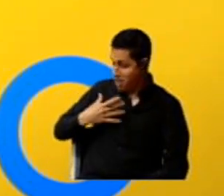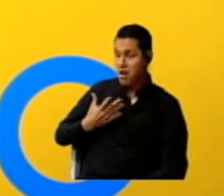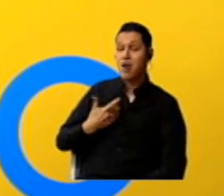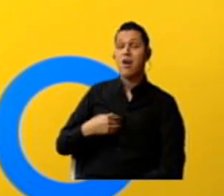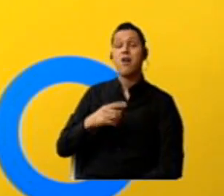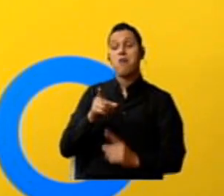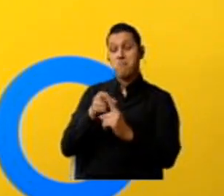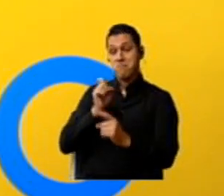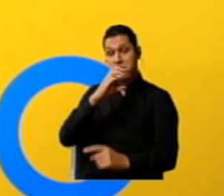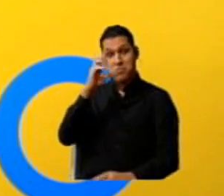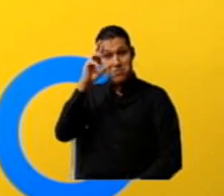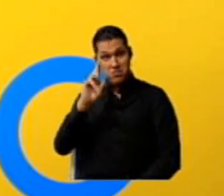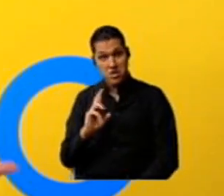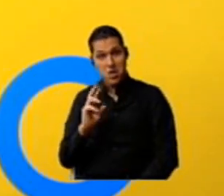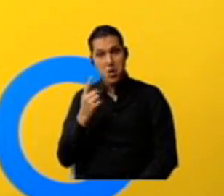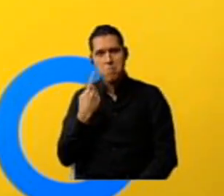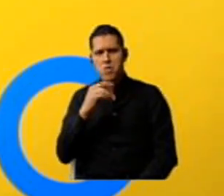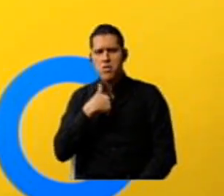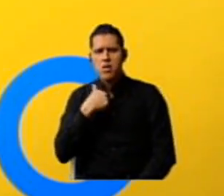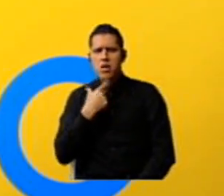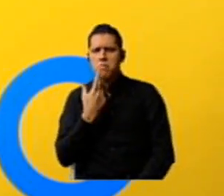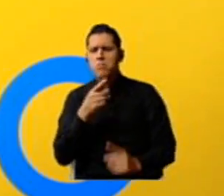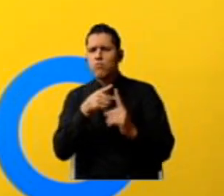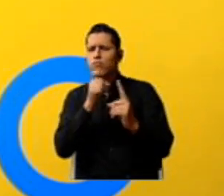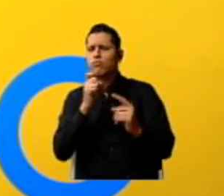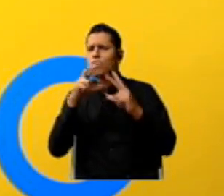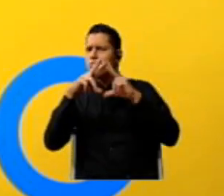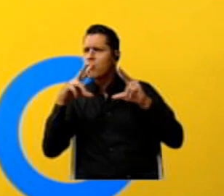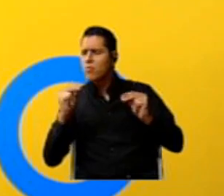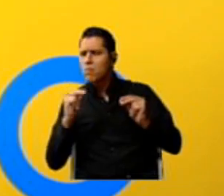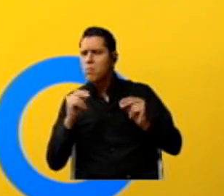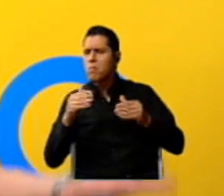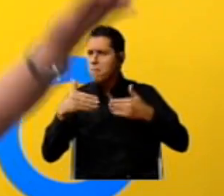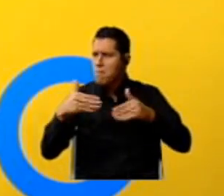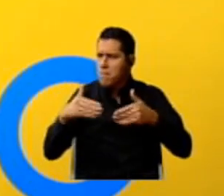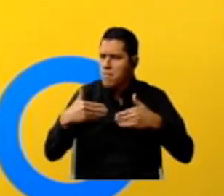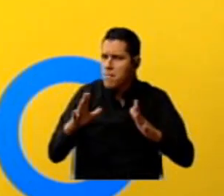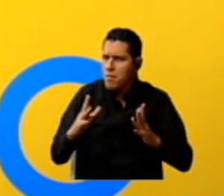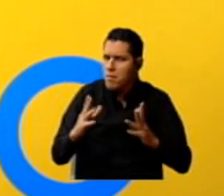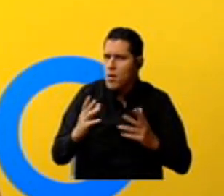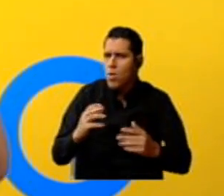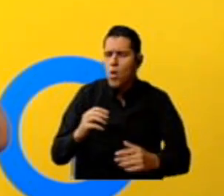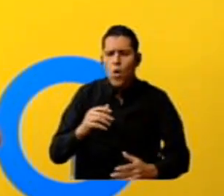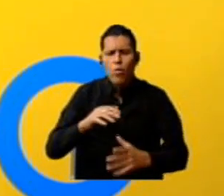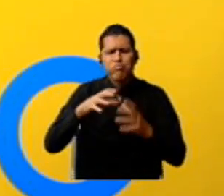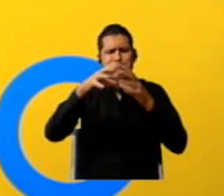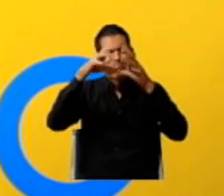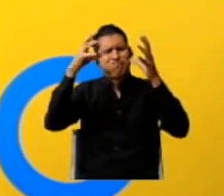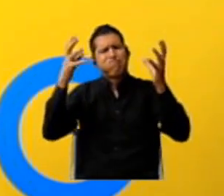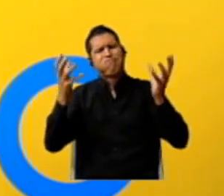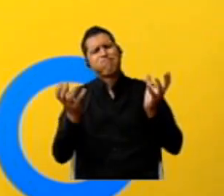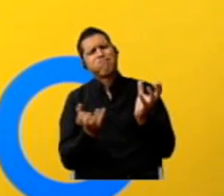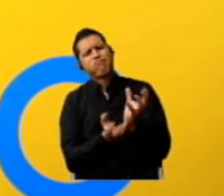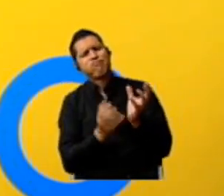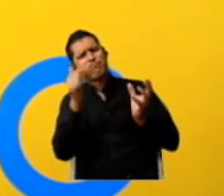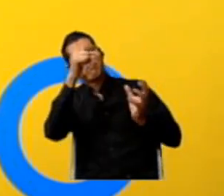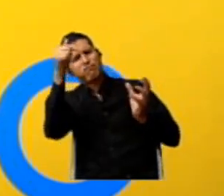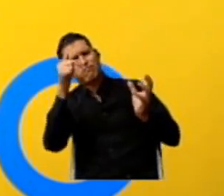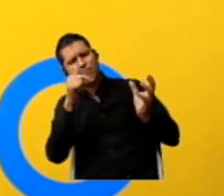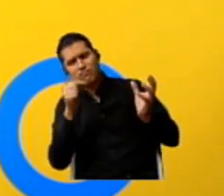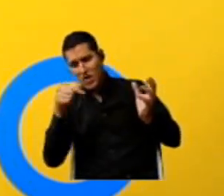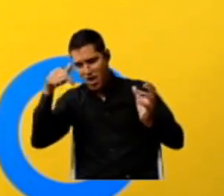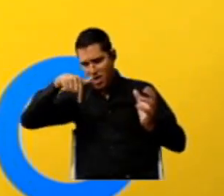Rica. But we have people from Nicaragua, from Panama, from all over the world here living in Costa